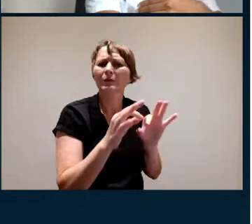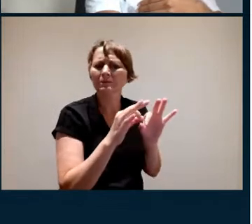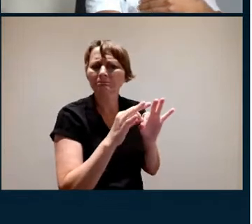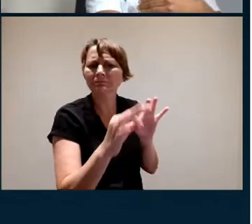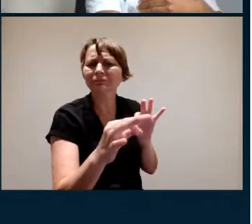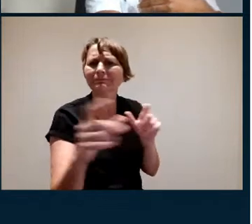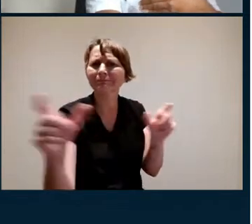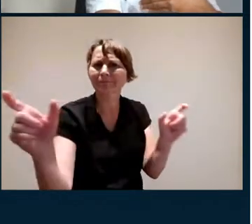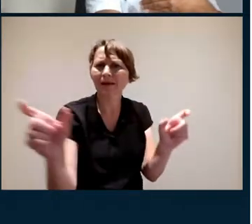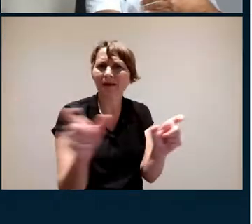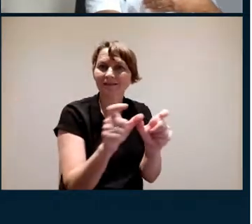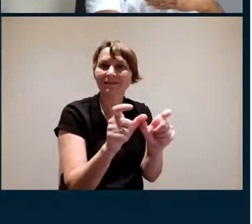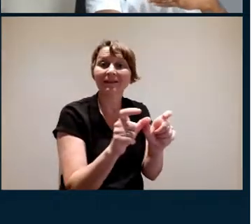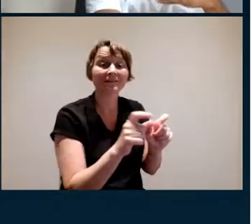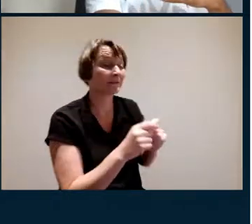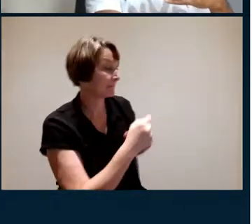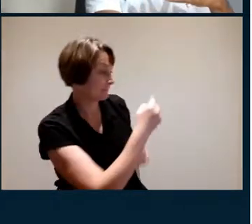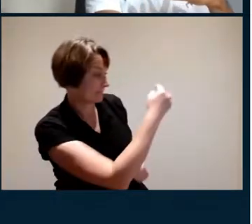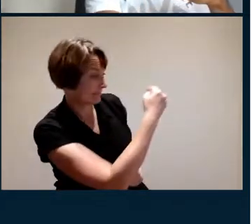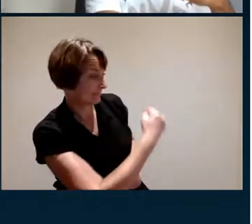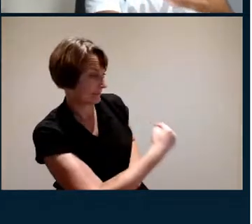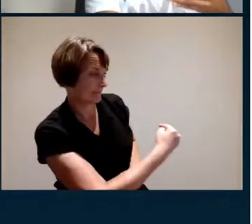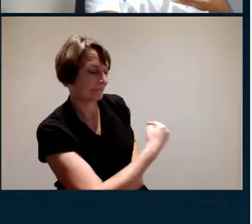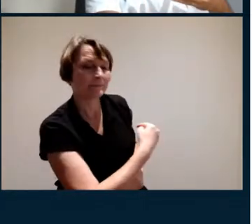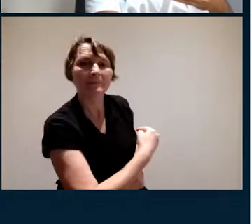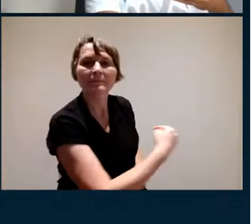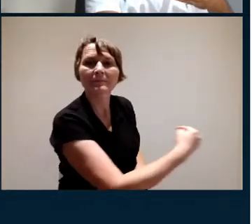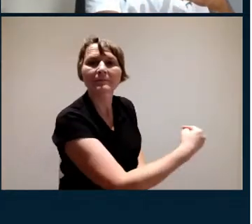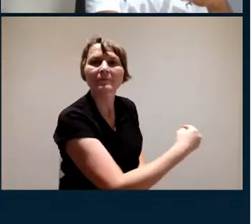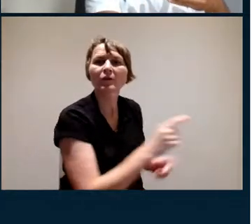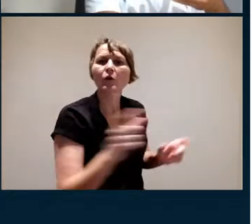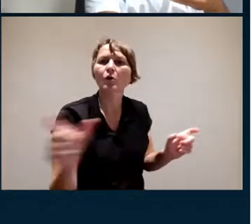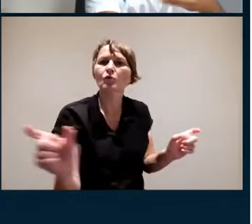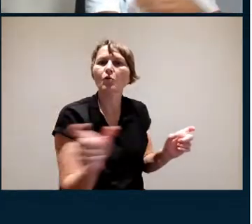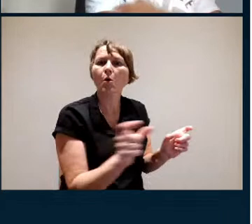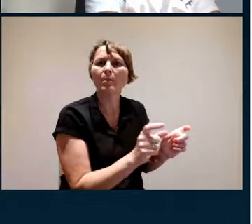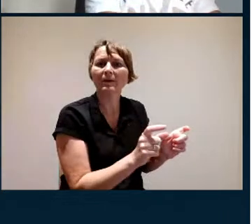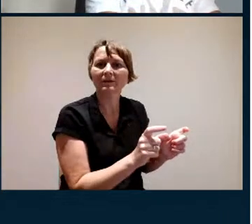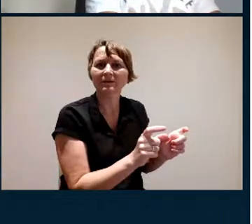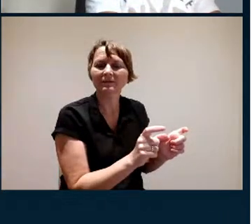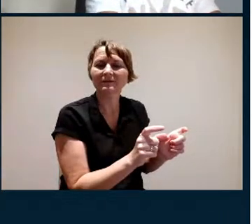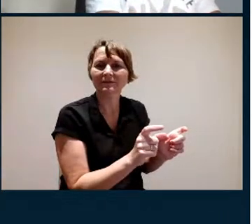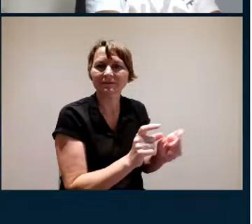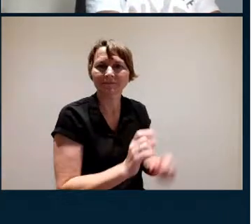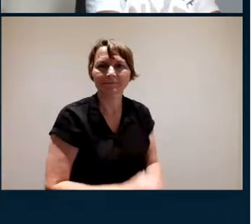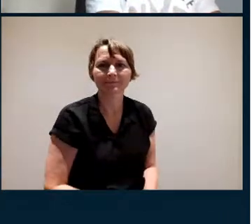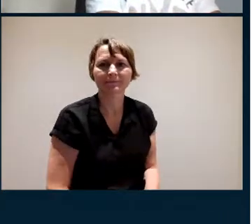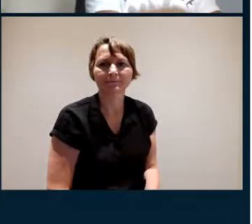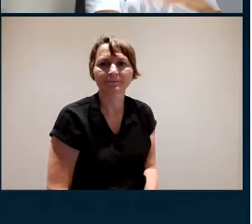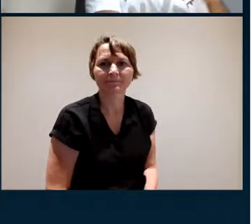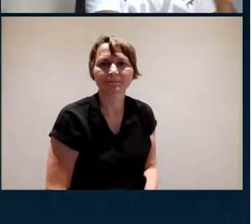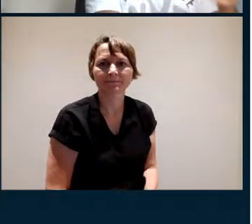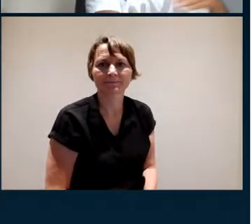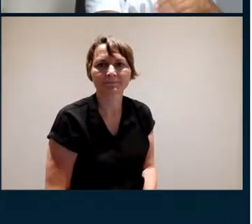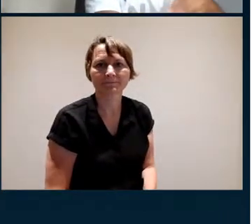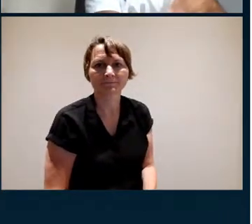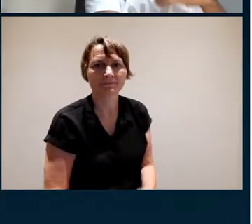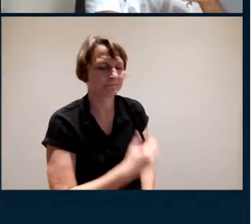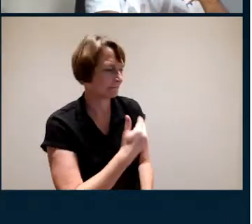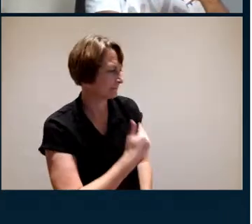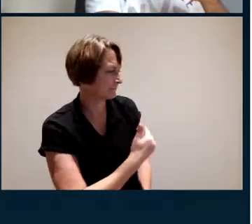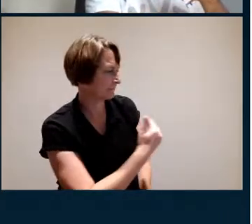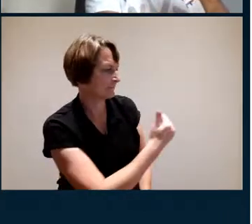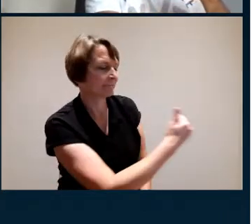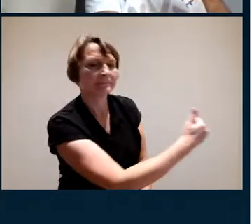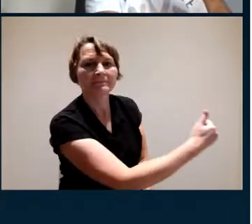reuse the components within the Azure DevOps artifacts, and they embed it within